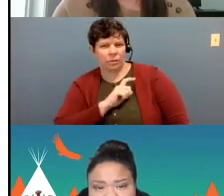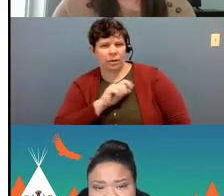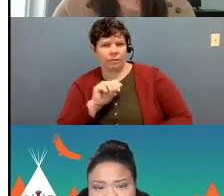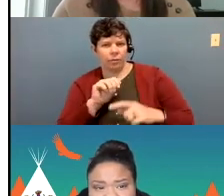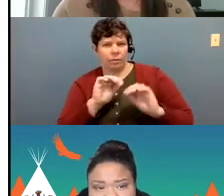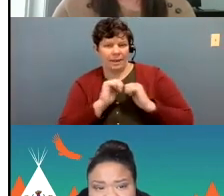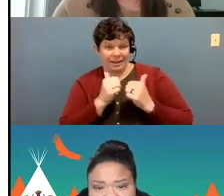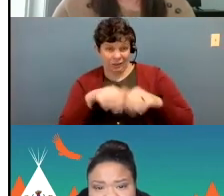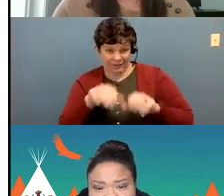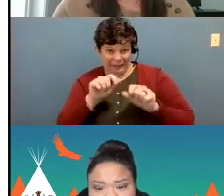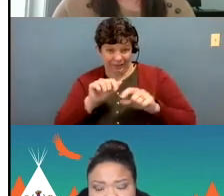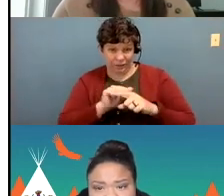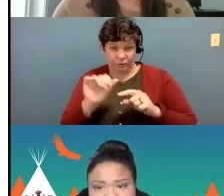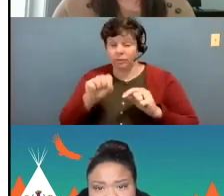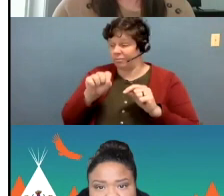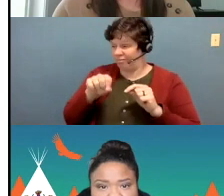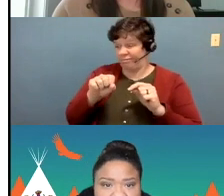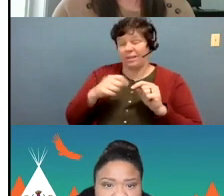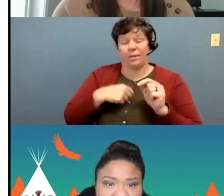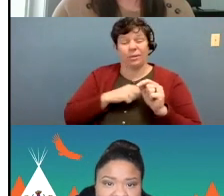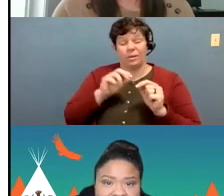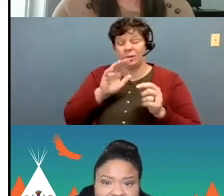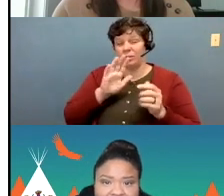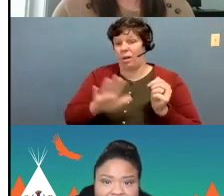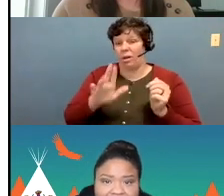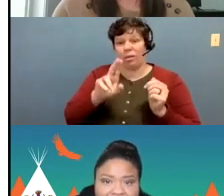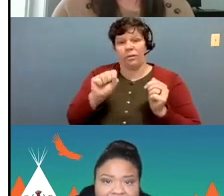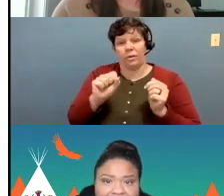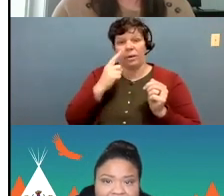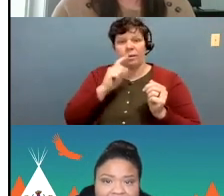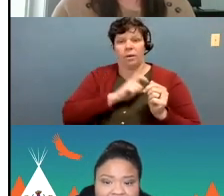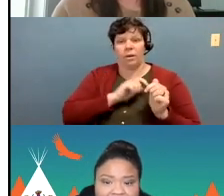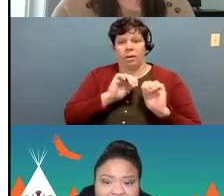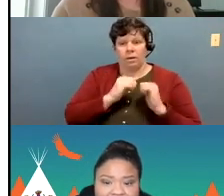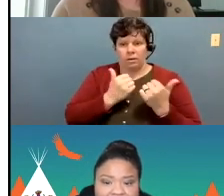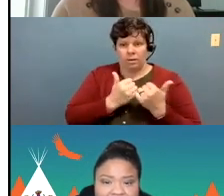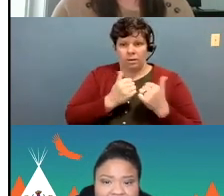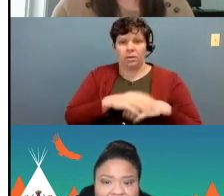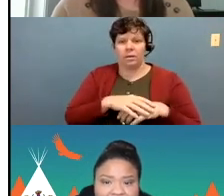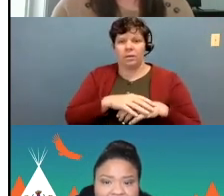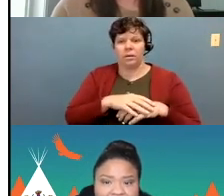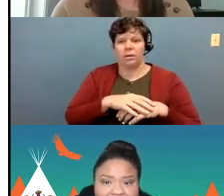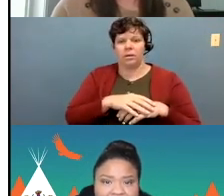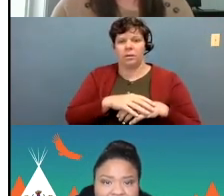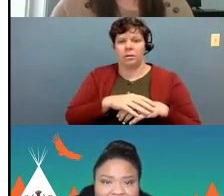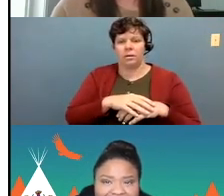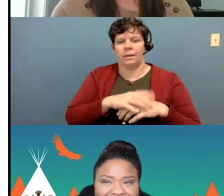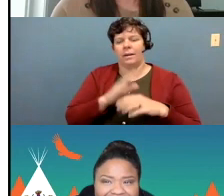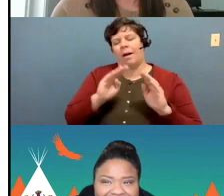Yes, yeah, we do trainings all the time, all across the US. So things have been, like I said, a little limited